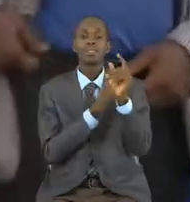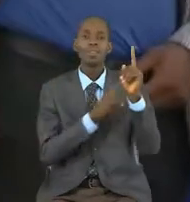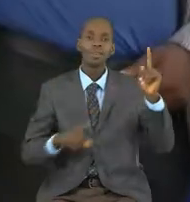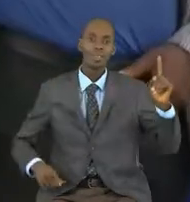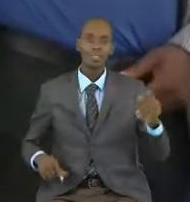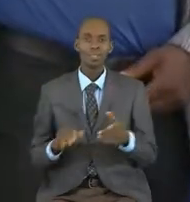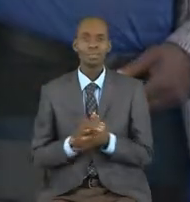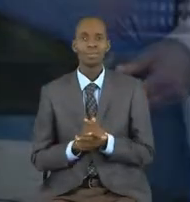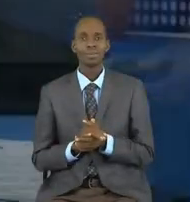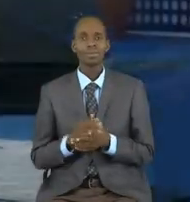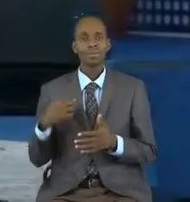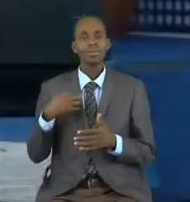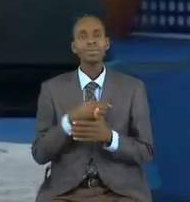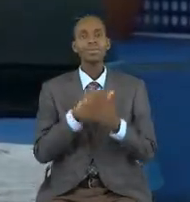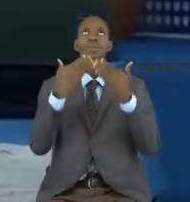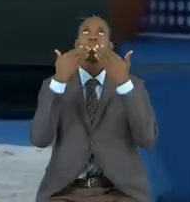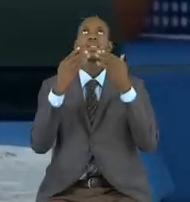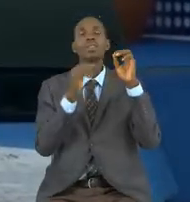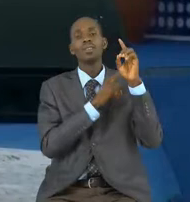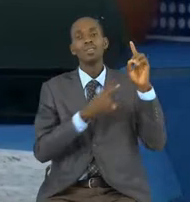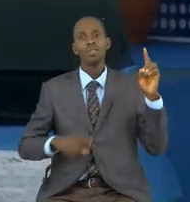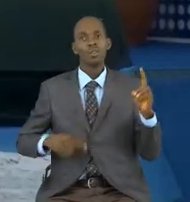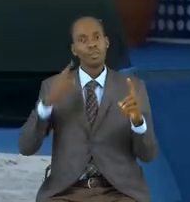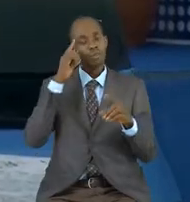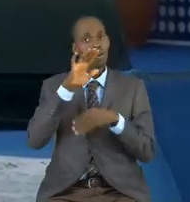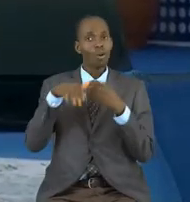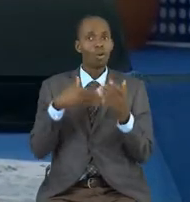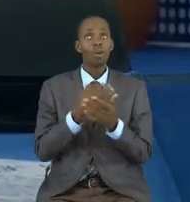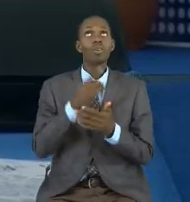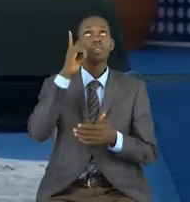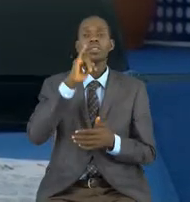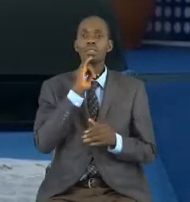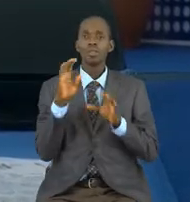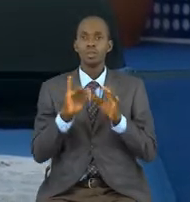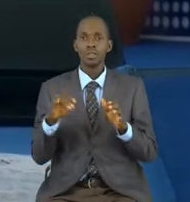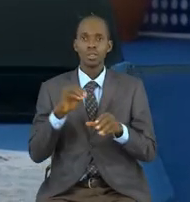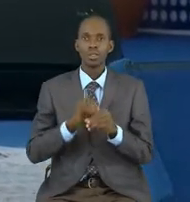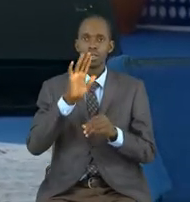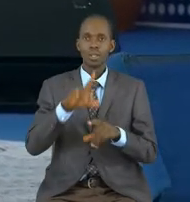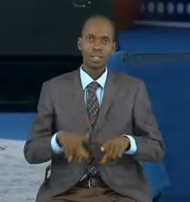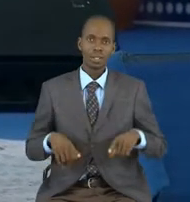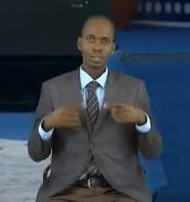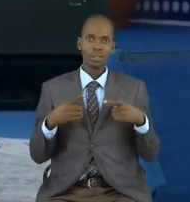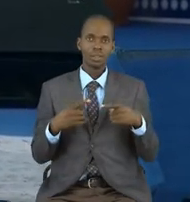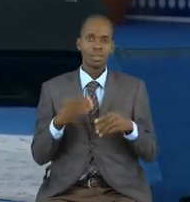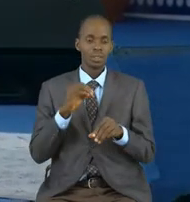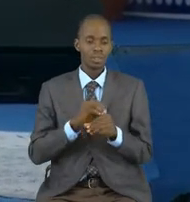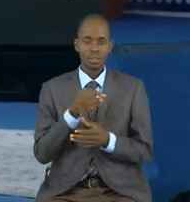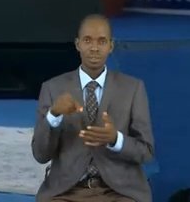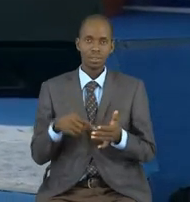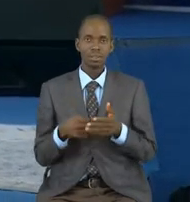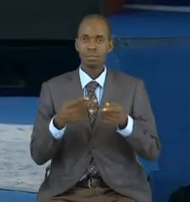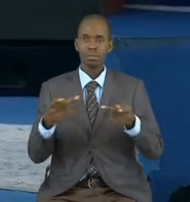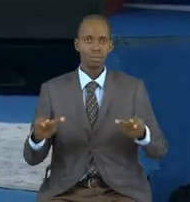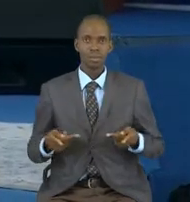Well, thank the Lord for all he's doing in your life, in this place,